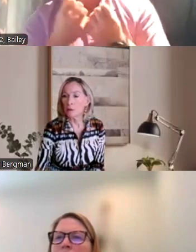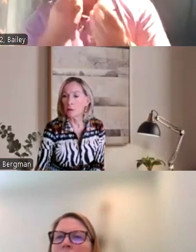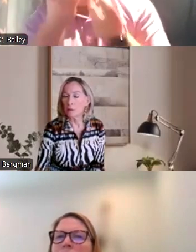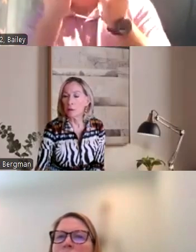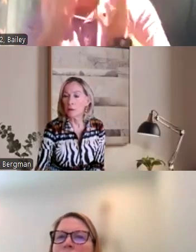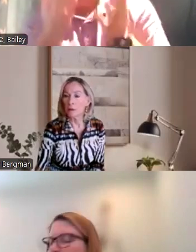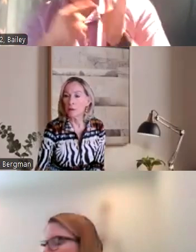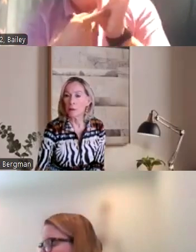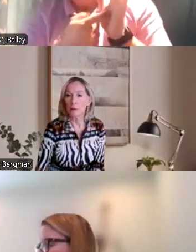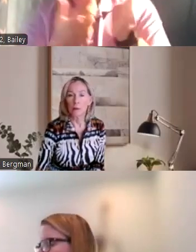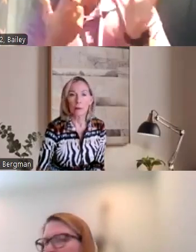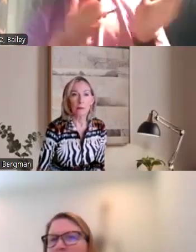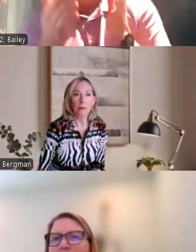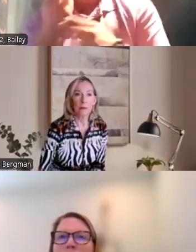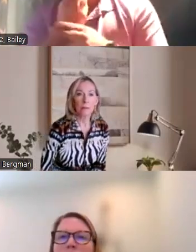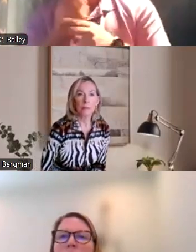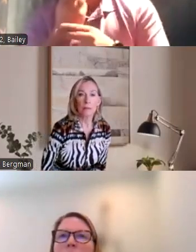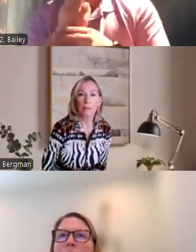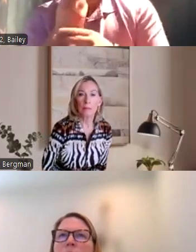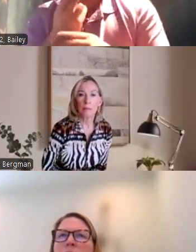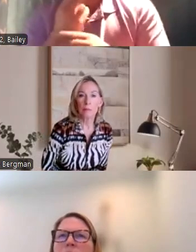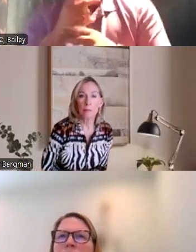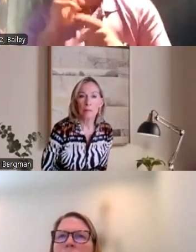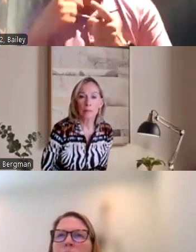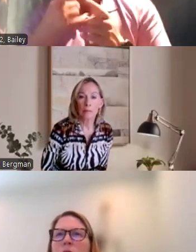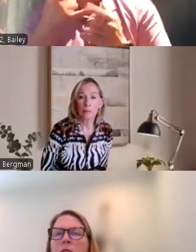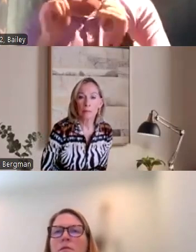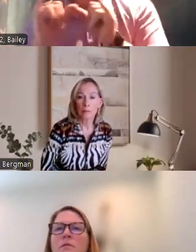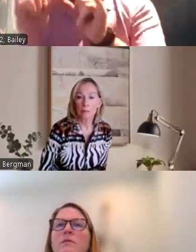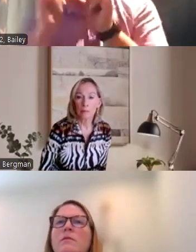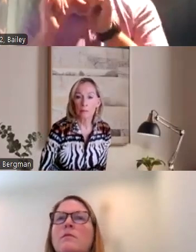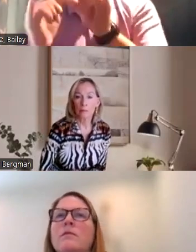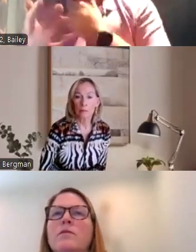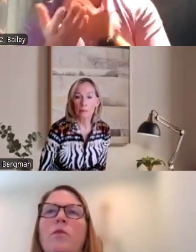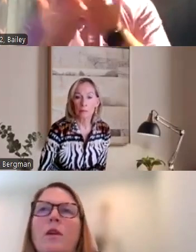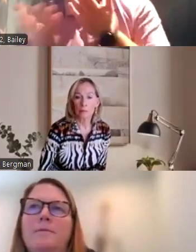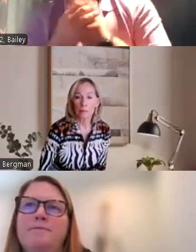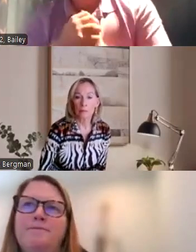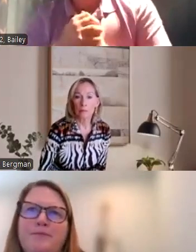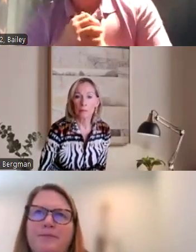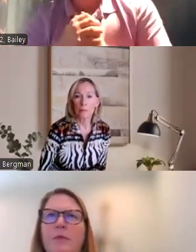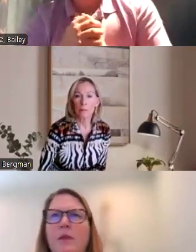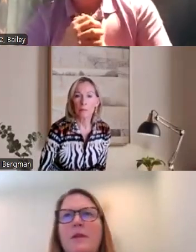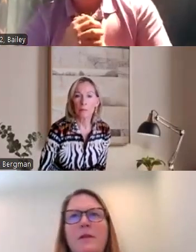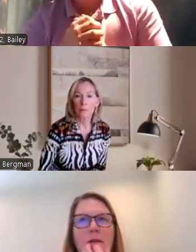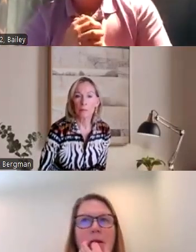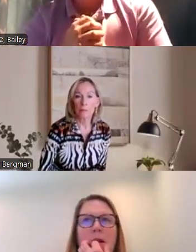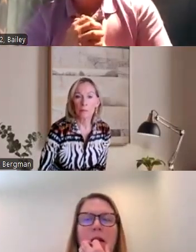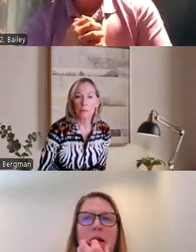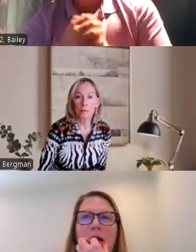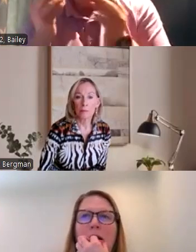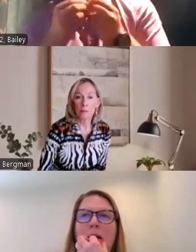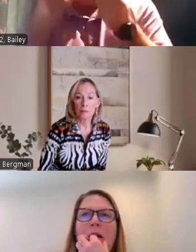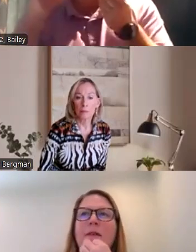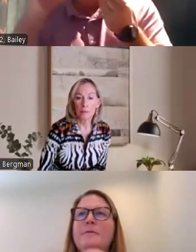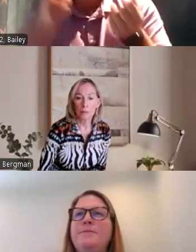them what we plan on using, and try to get them to use something similar, so that you can have more of a seamless and